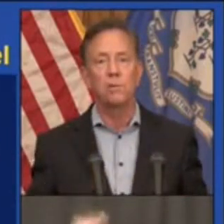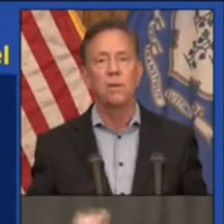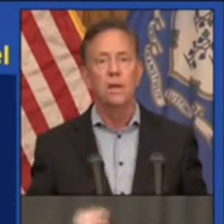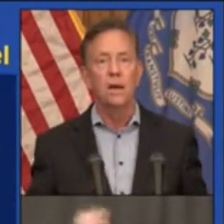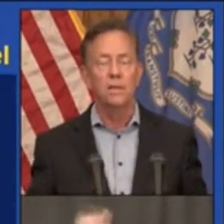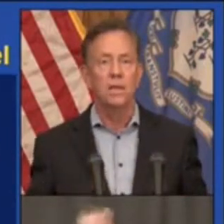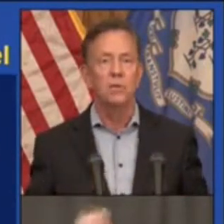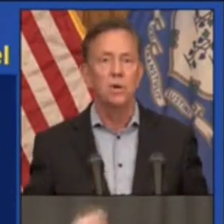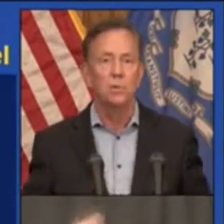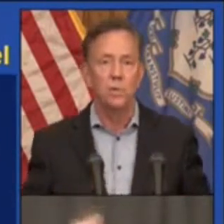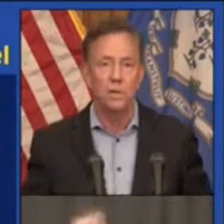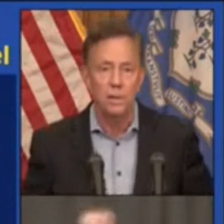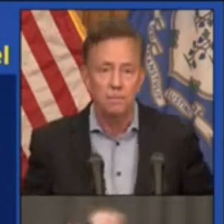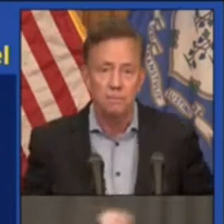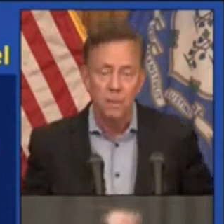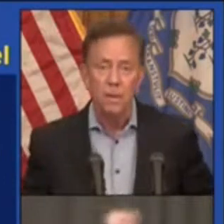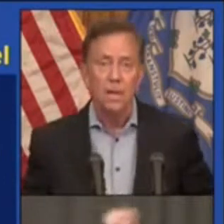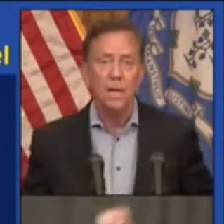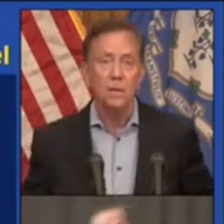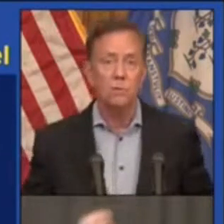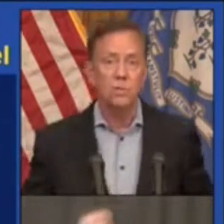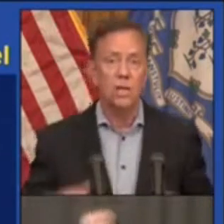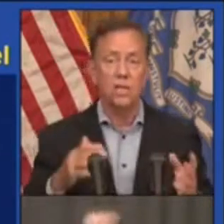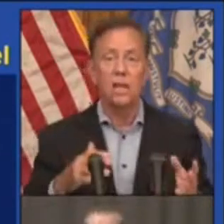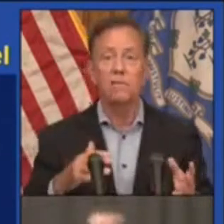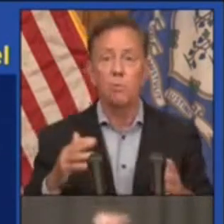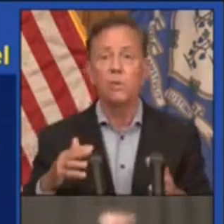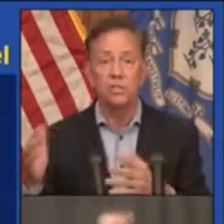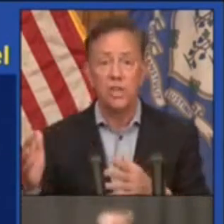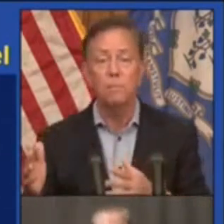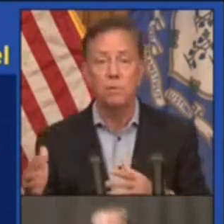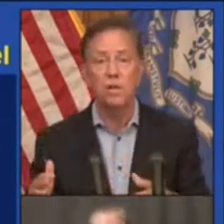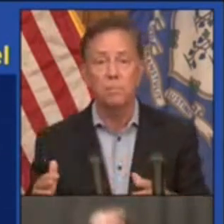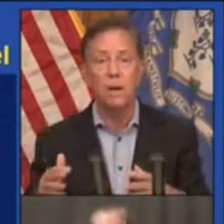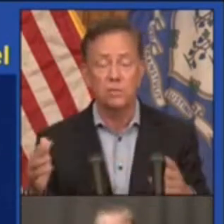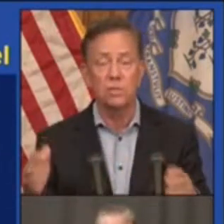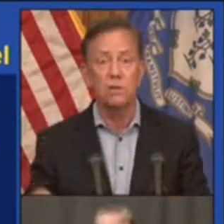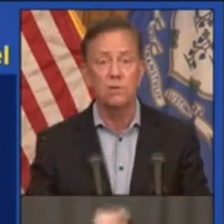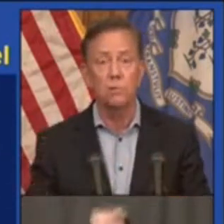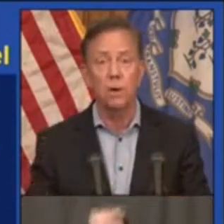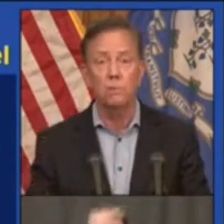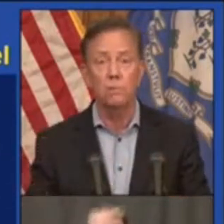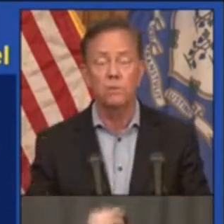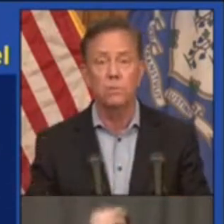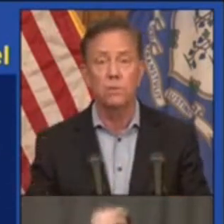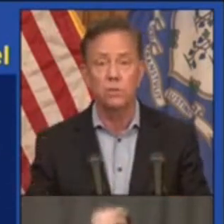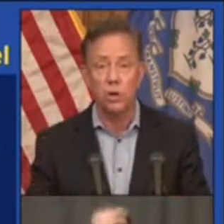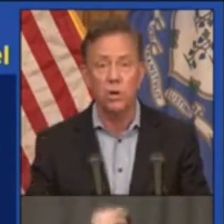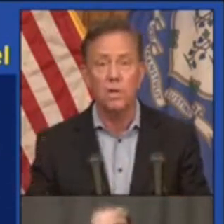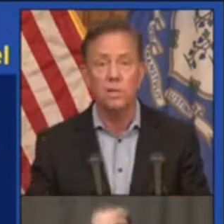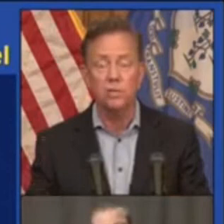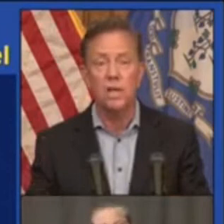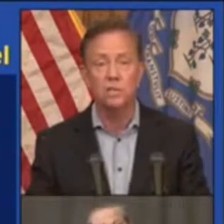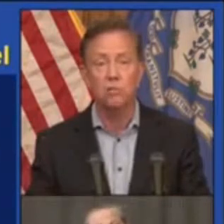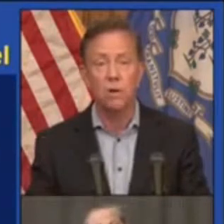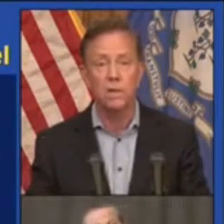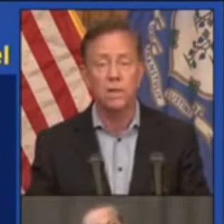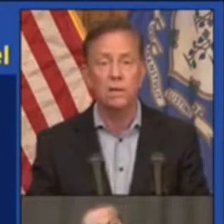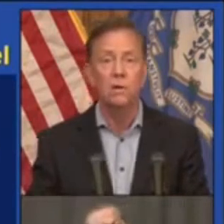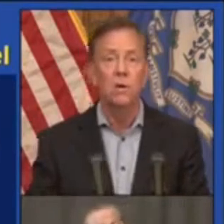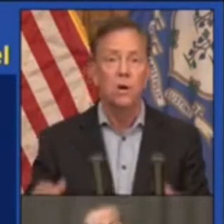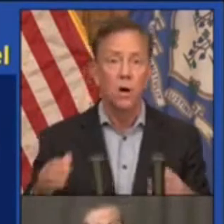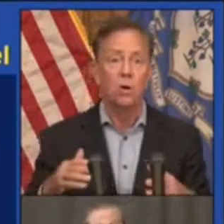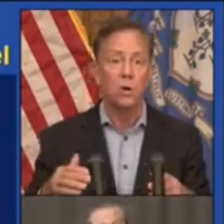travel. I think you know that any of those states that have more than a 10% positivity rate, which is a majority of the states right